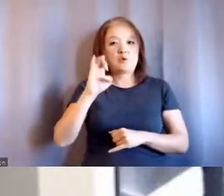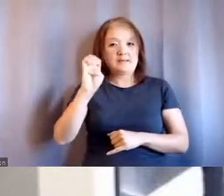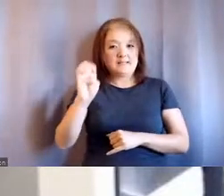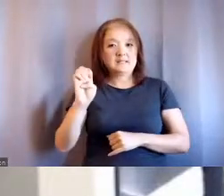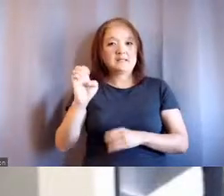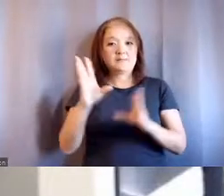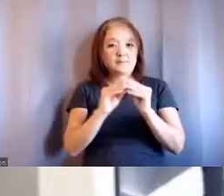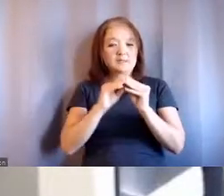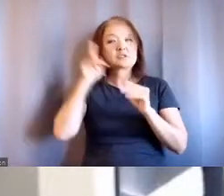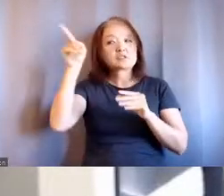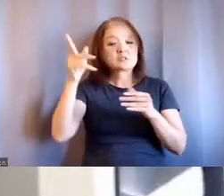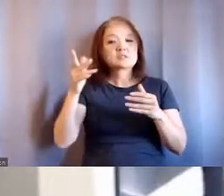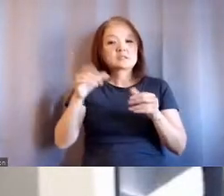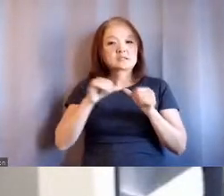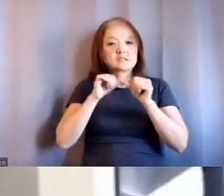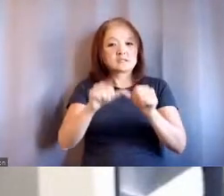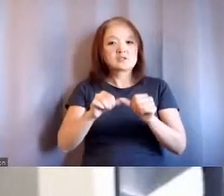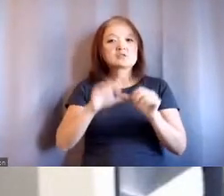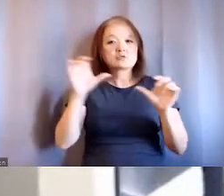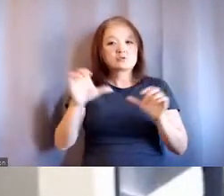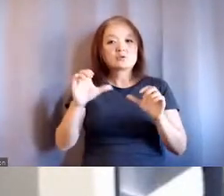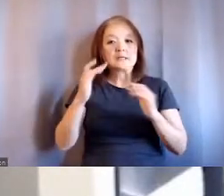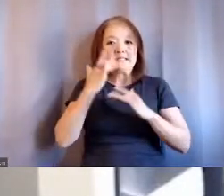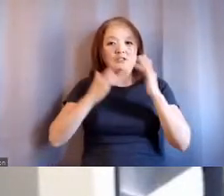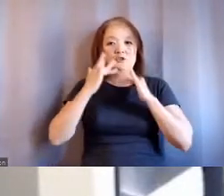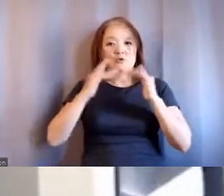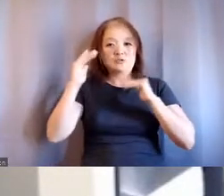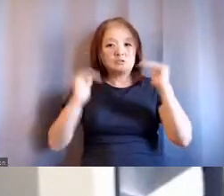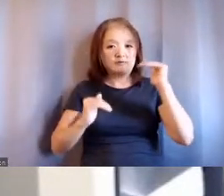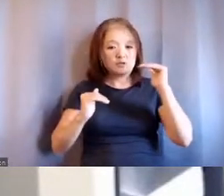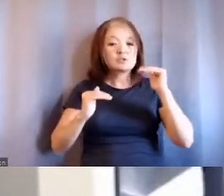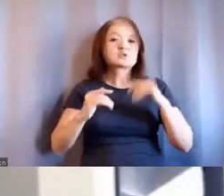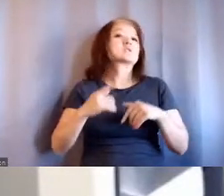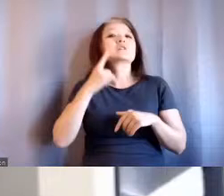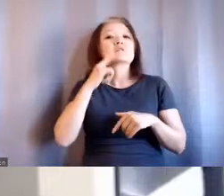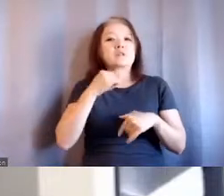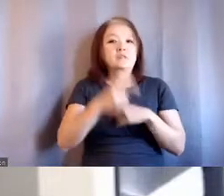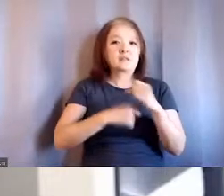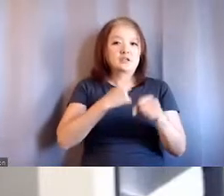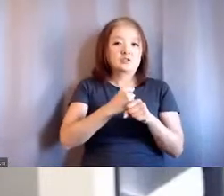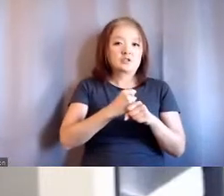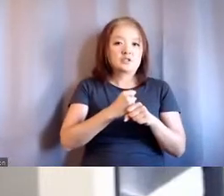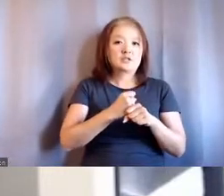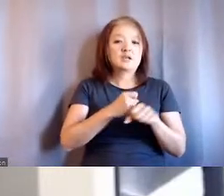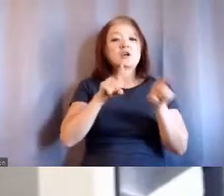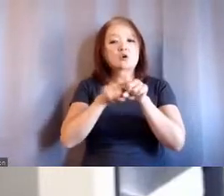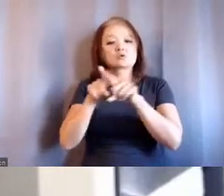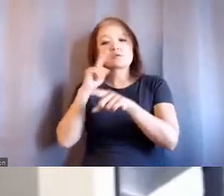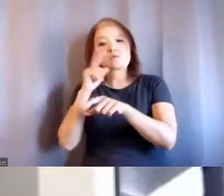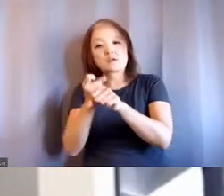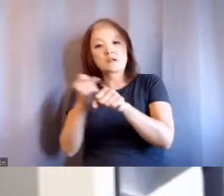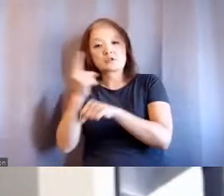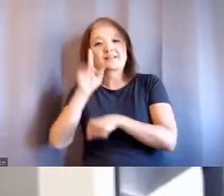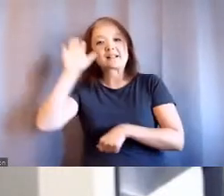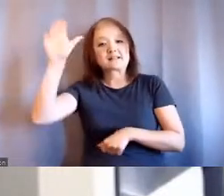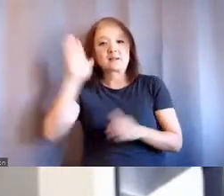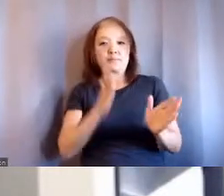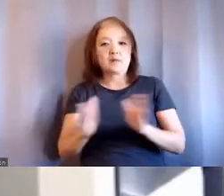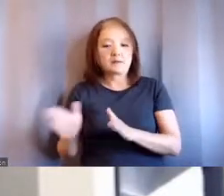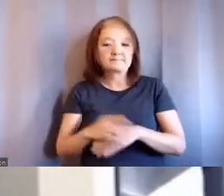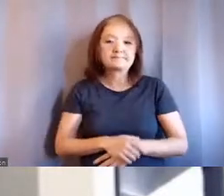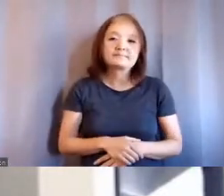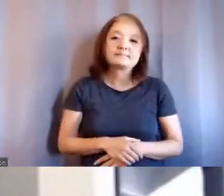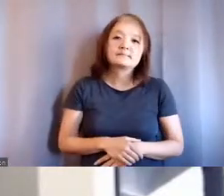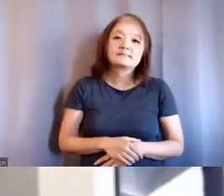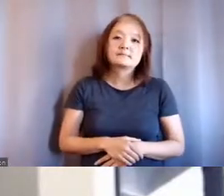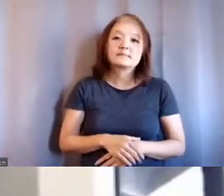plans on continuing to do the shortage differentials for both this year, which has already been paid out, and for next year. That's her intent. I